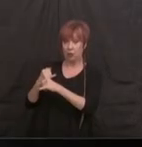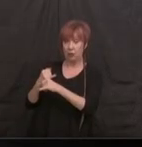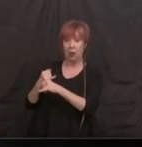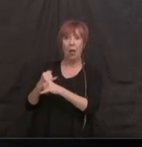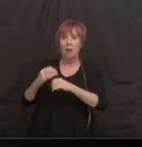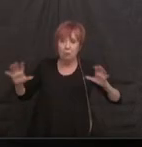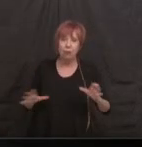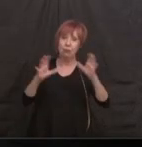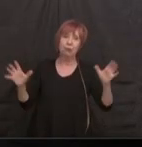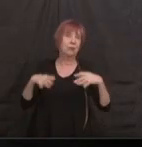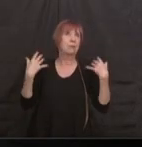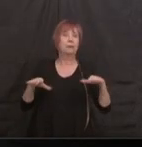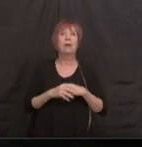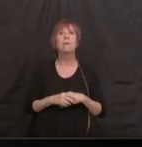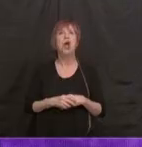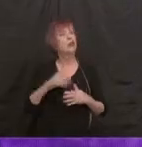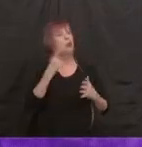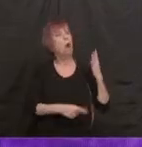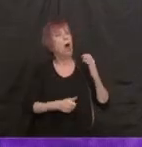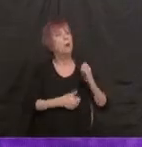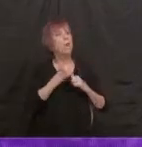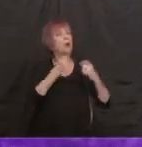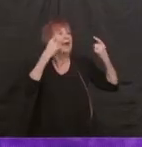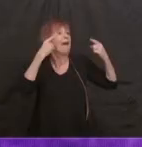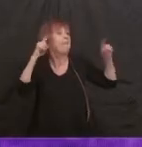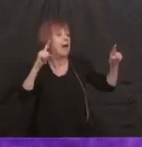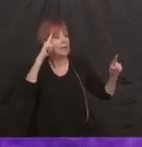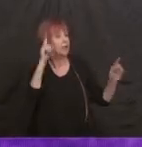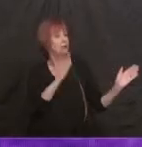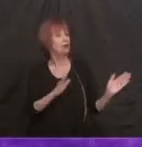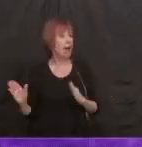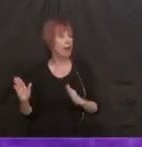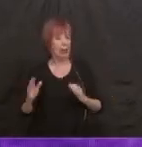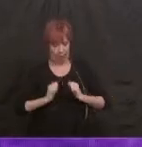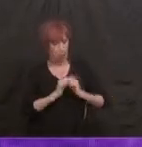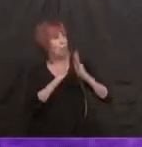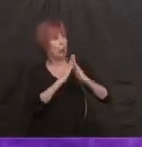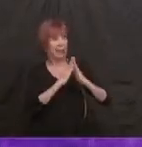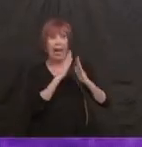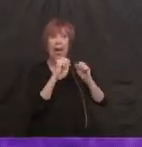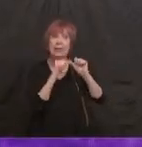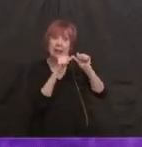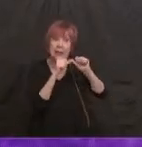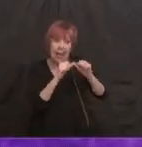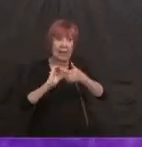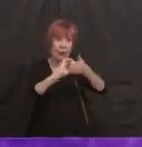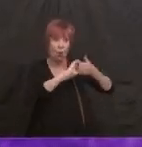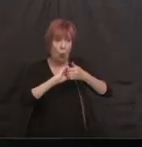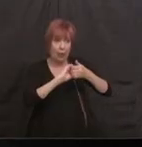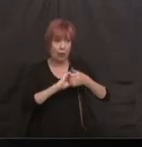mobilization has been incredible. What have been the most effective strategies in building and sustaining the coalition?